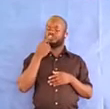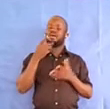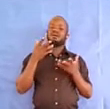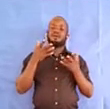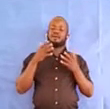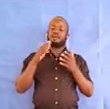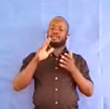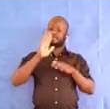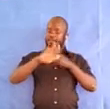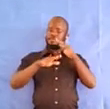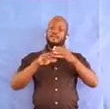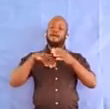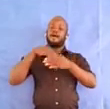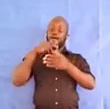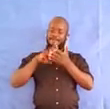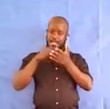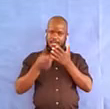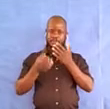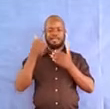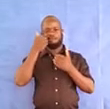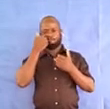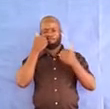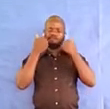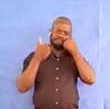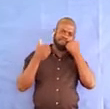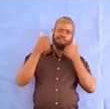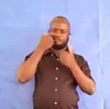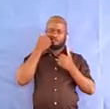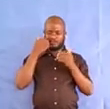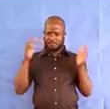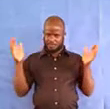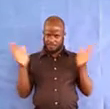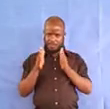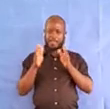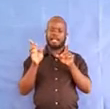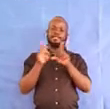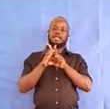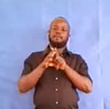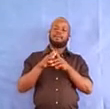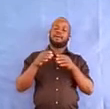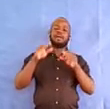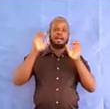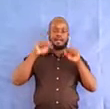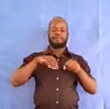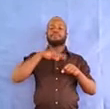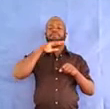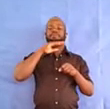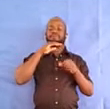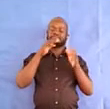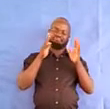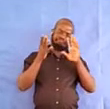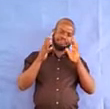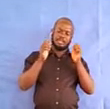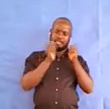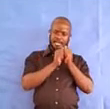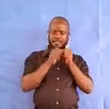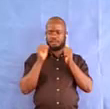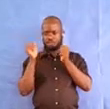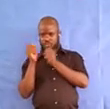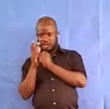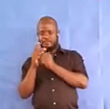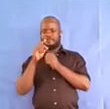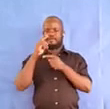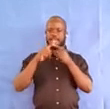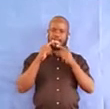However, the individual who fails to take these steps will experience a series of infections, lose weight, and usually die